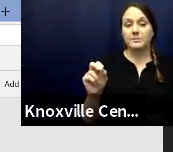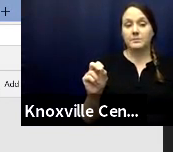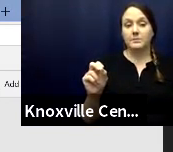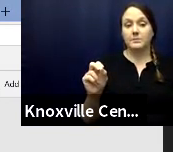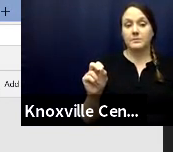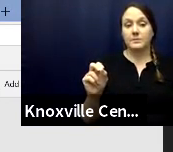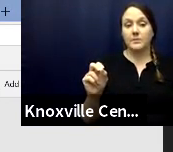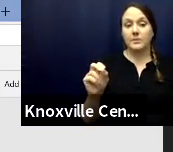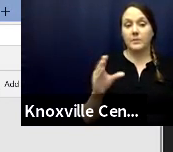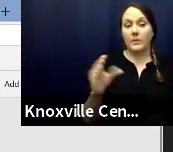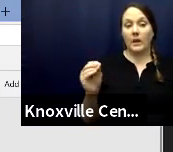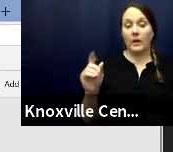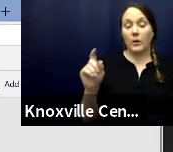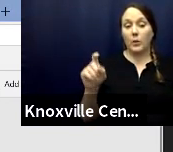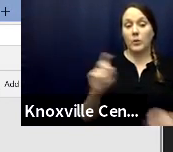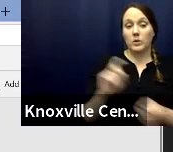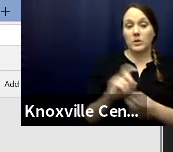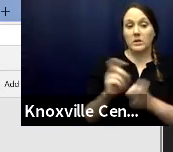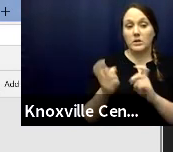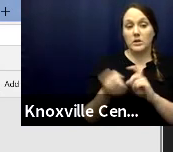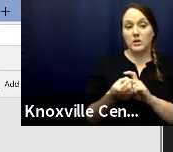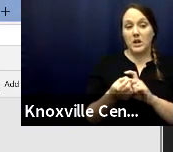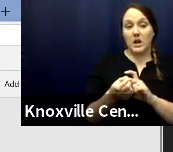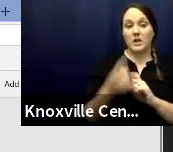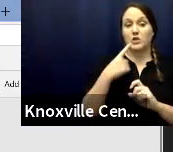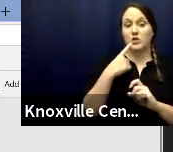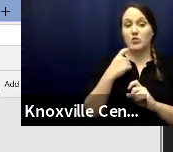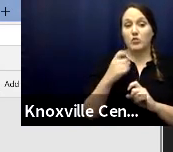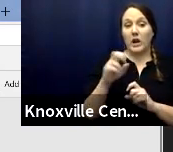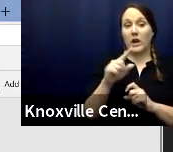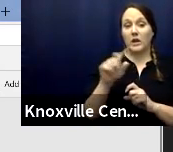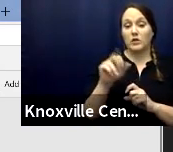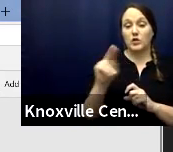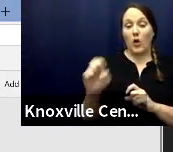And we need to change red zone to yellow.